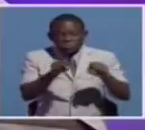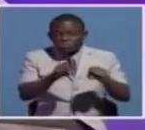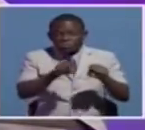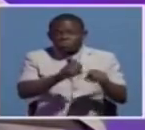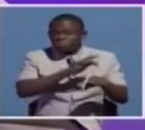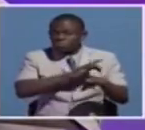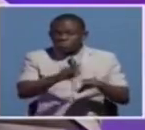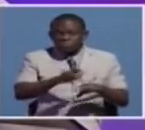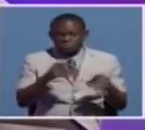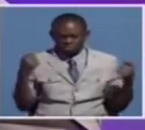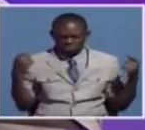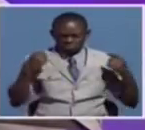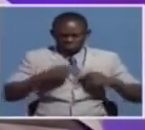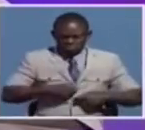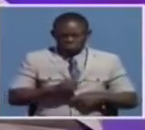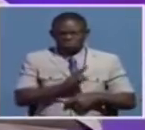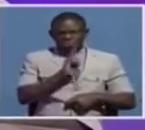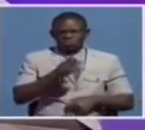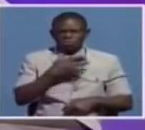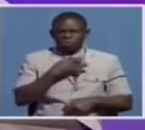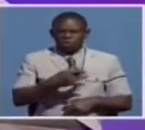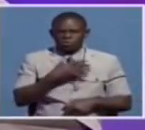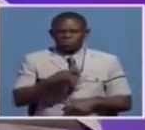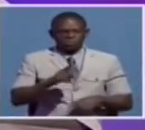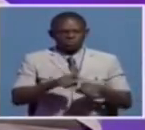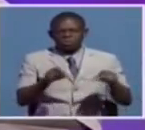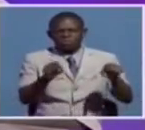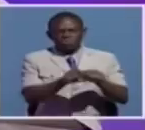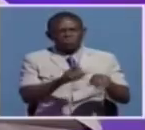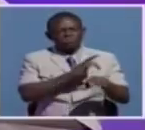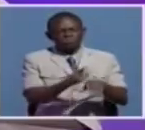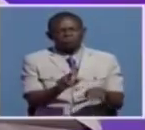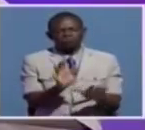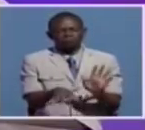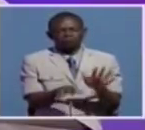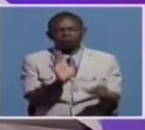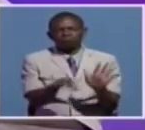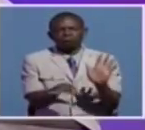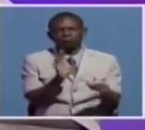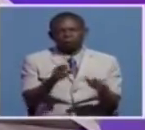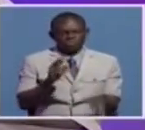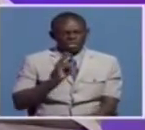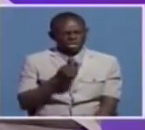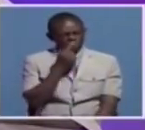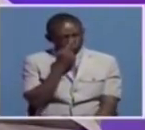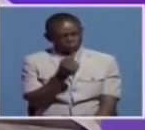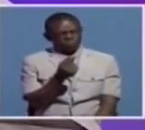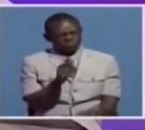in white, and but they wore no shoes. They weren't allowed to wear shoes when we got there.